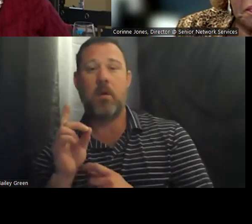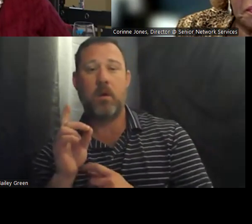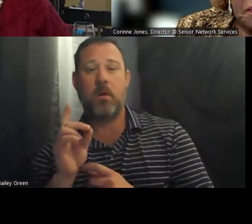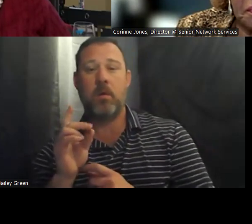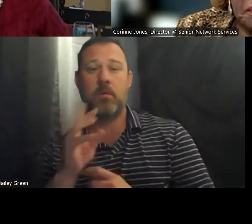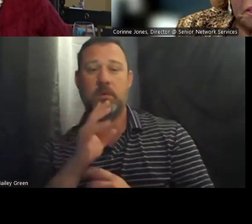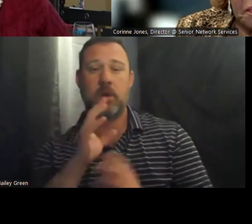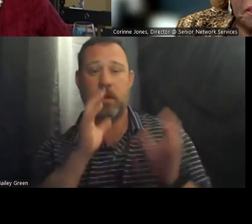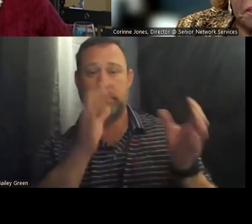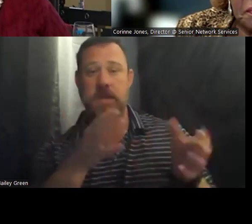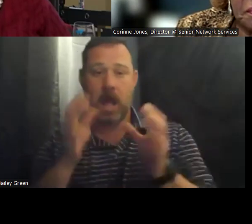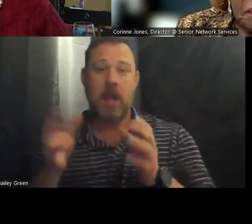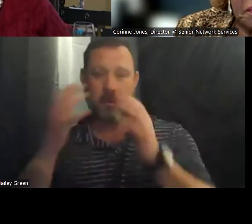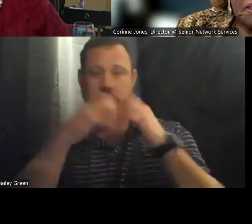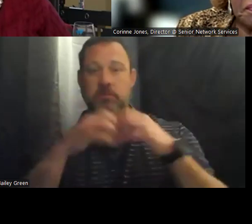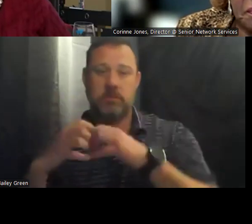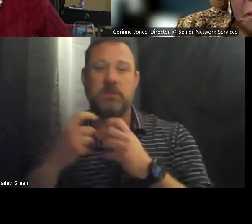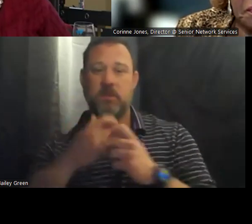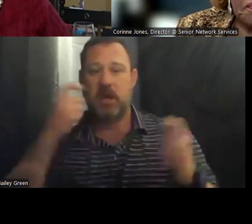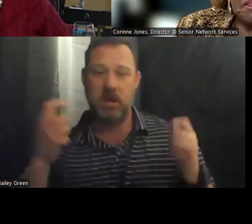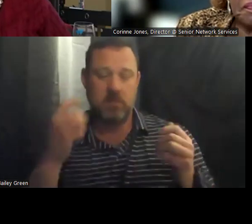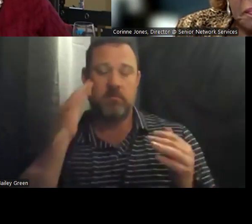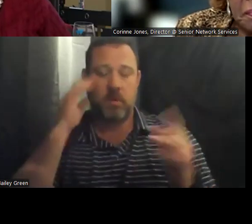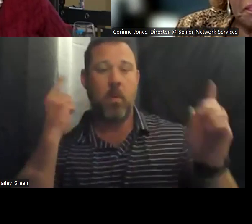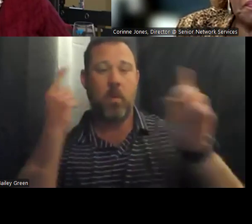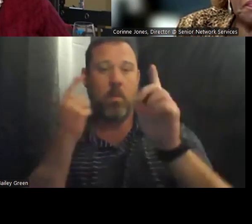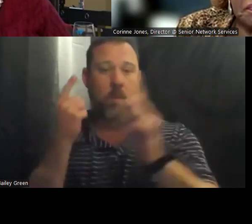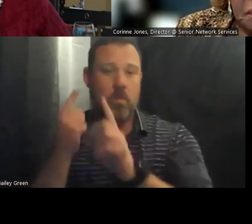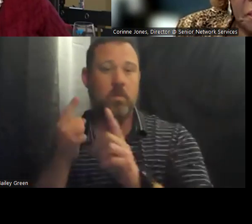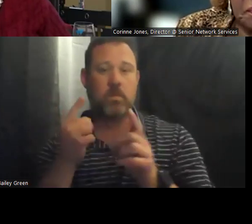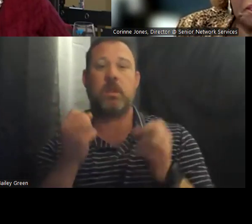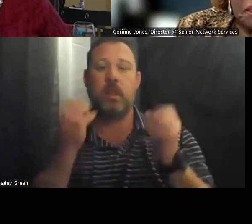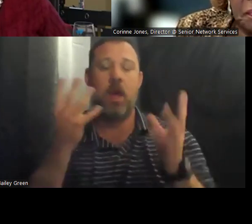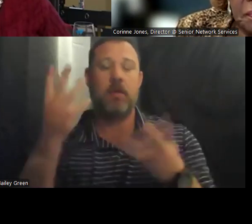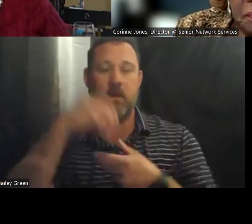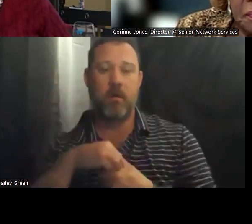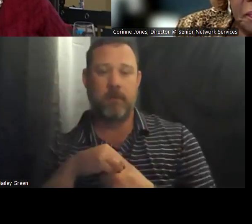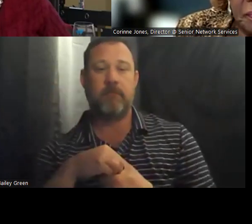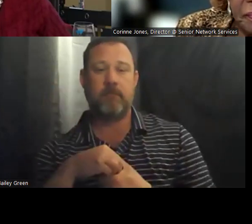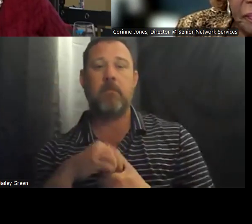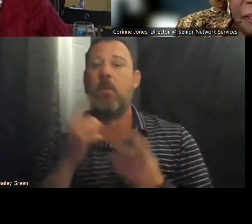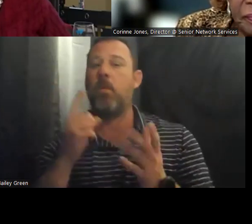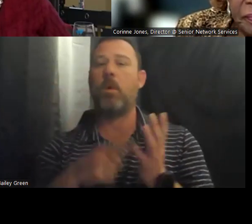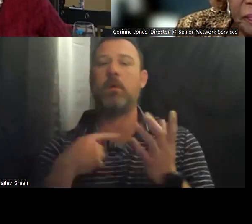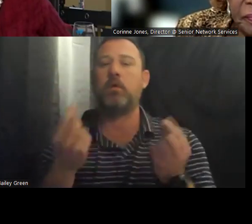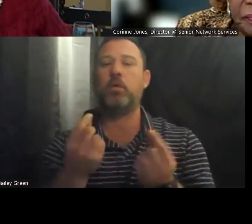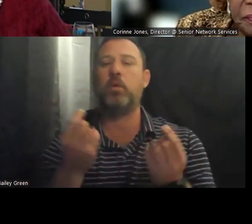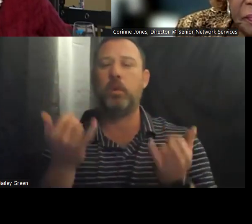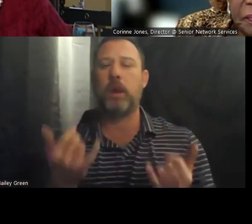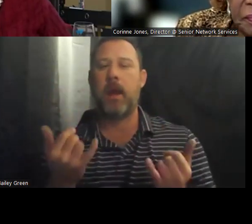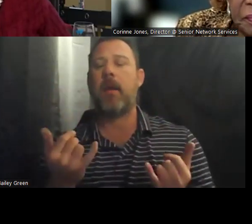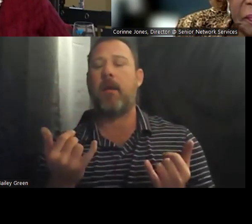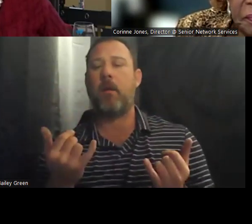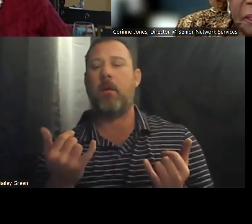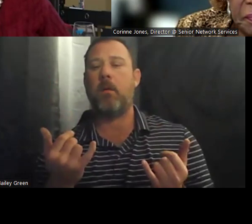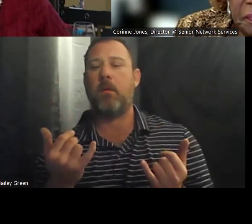down the silos, is huge, is lofty, right? So many cumbersome things going on. What can we do now? Because again,